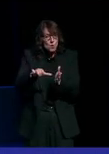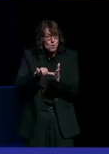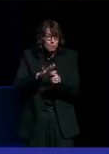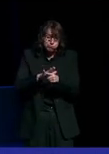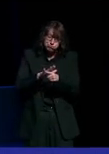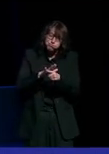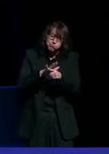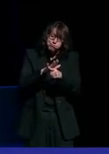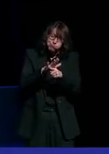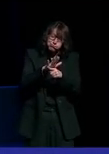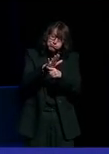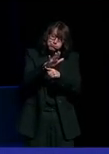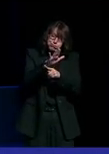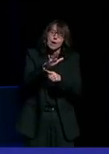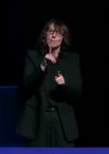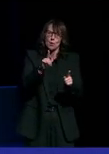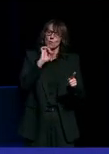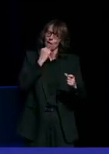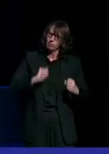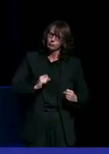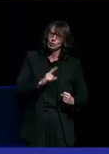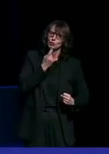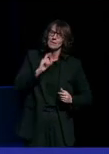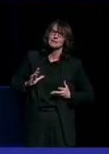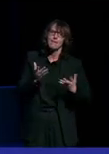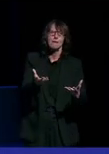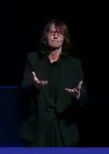is much to do, and we are determined